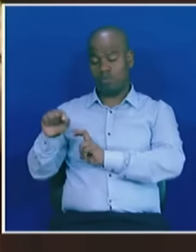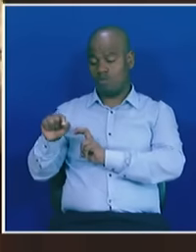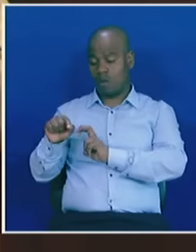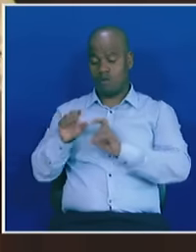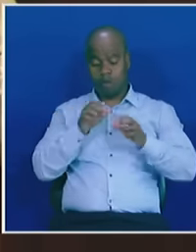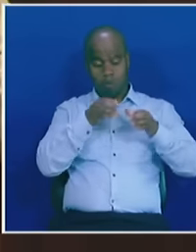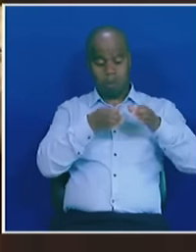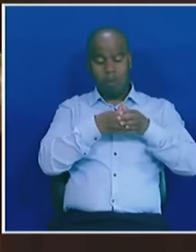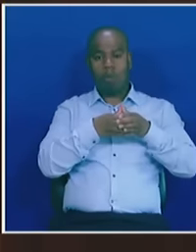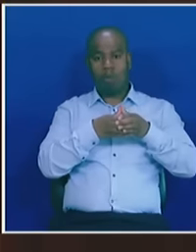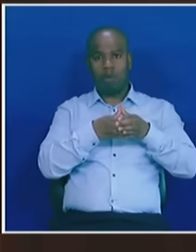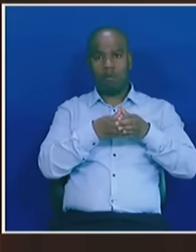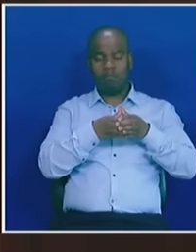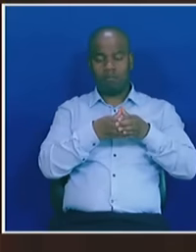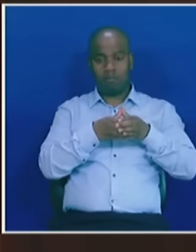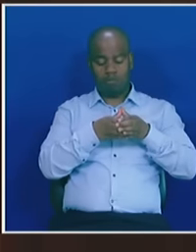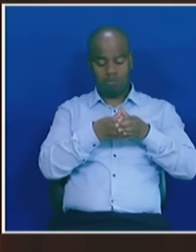opposition parties before I continue.